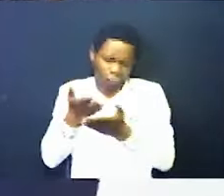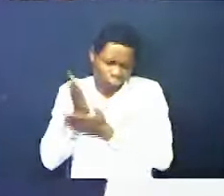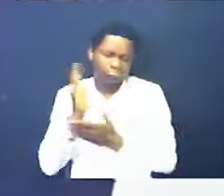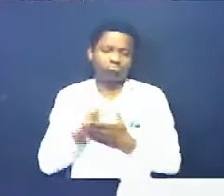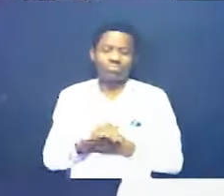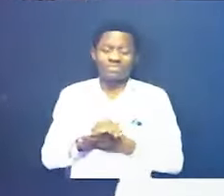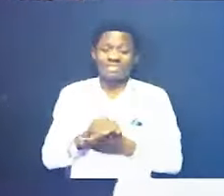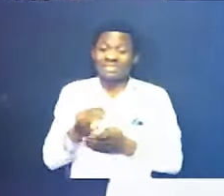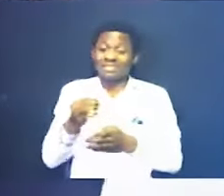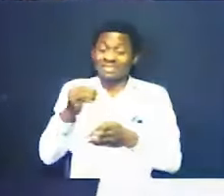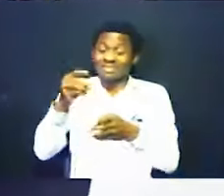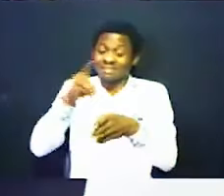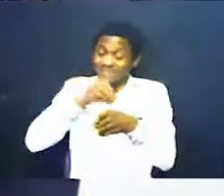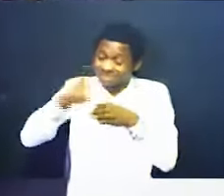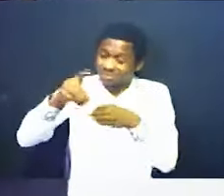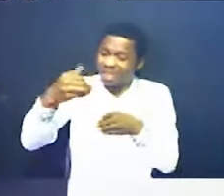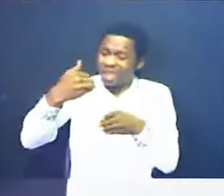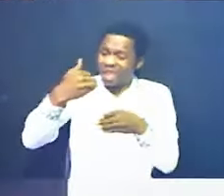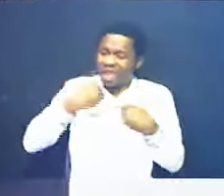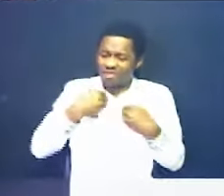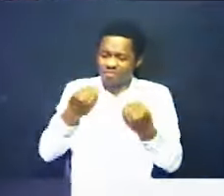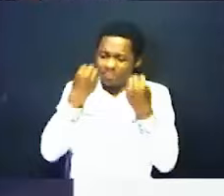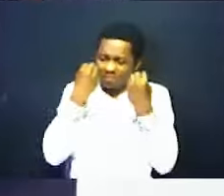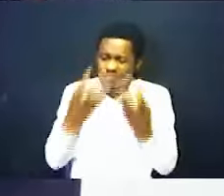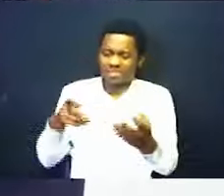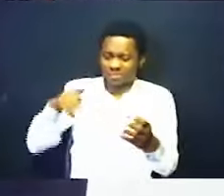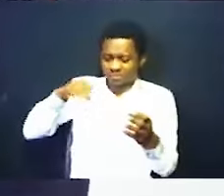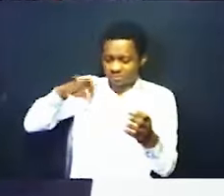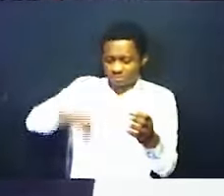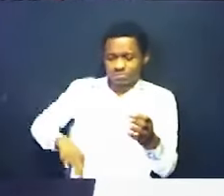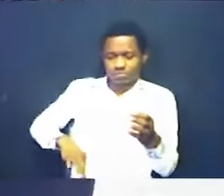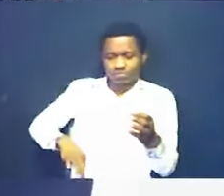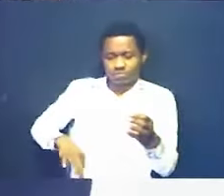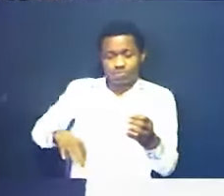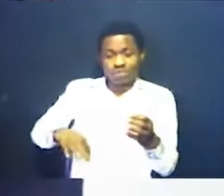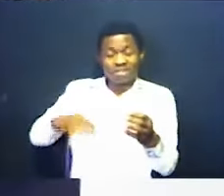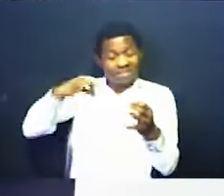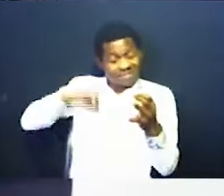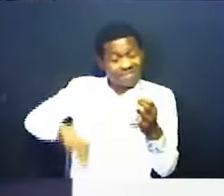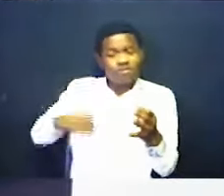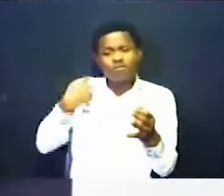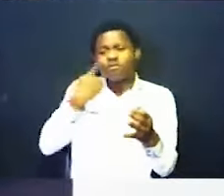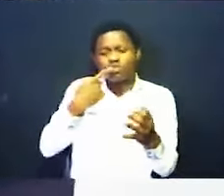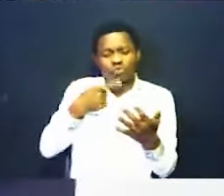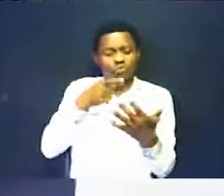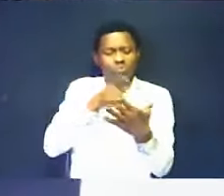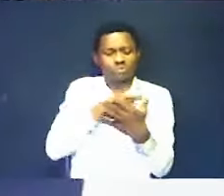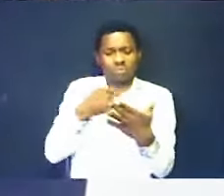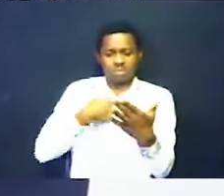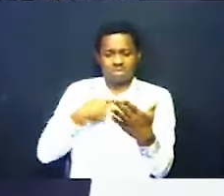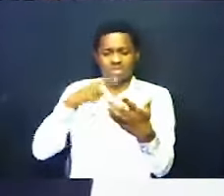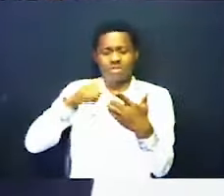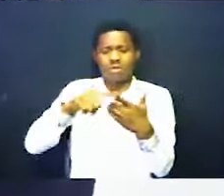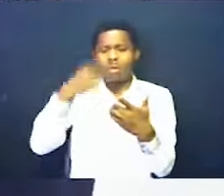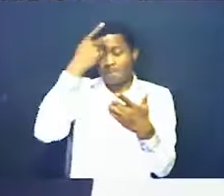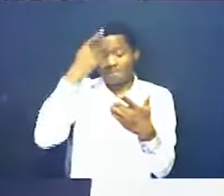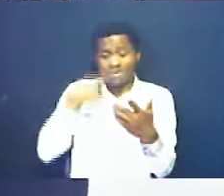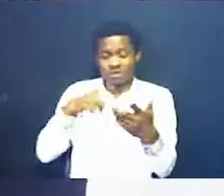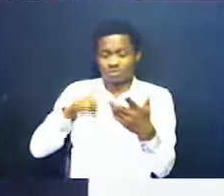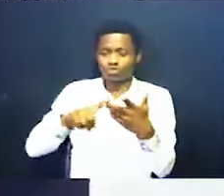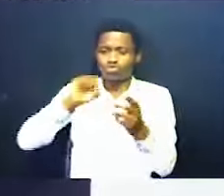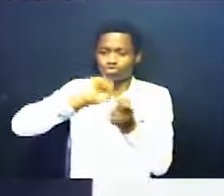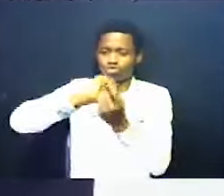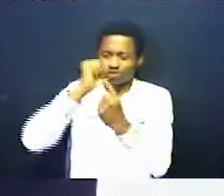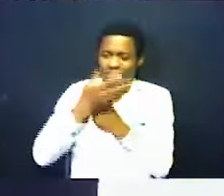discipline is beneficial to you, to the parent, to the society, to the nation, and to the world.